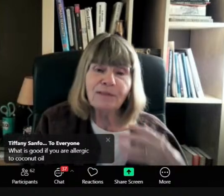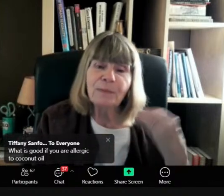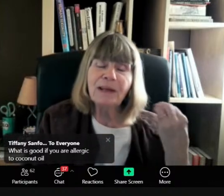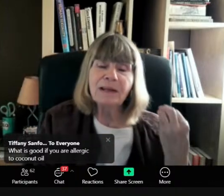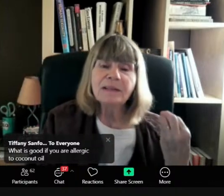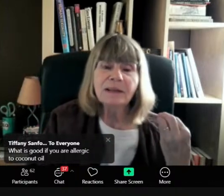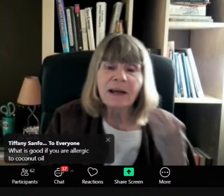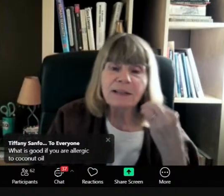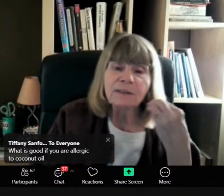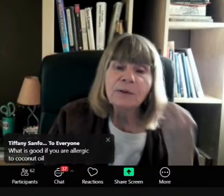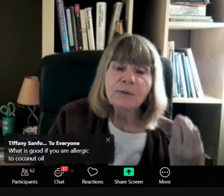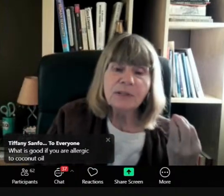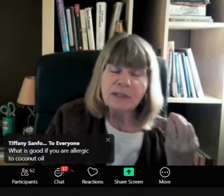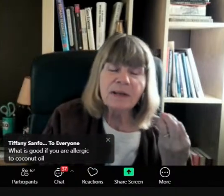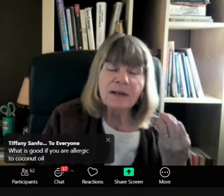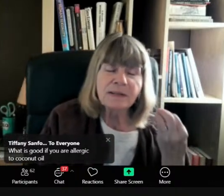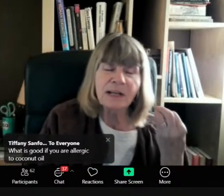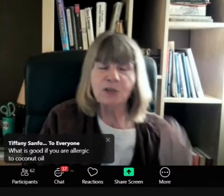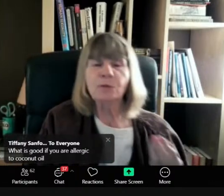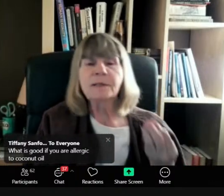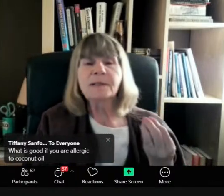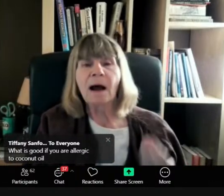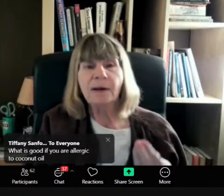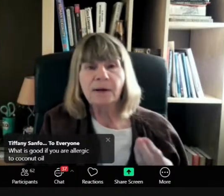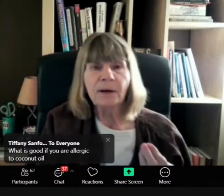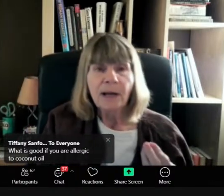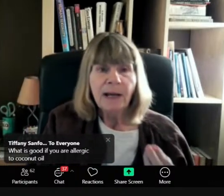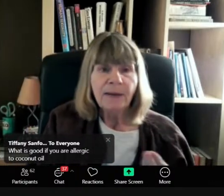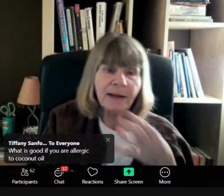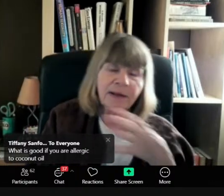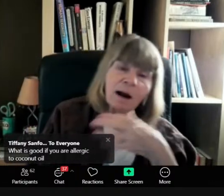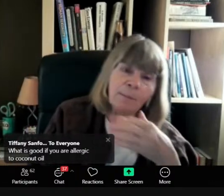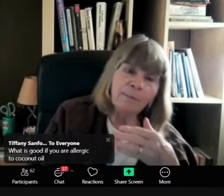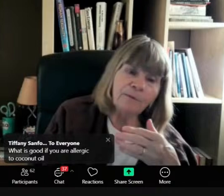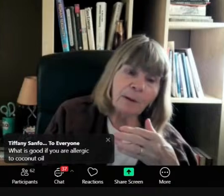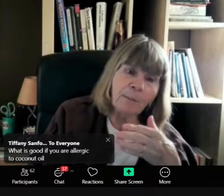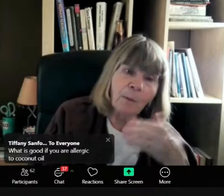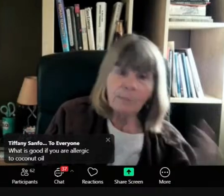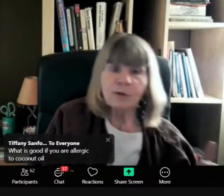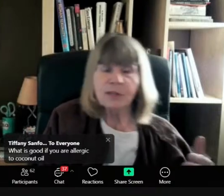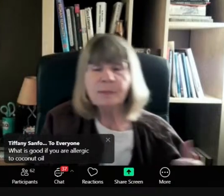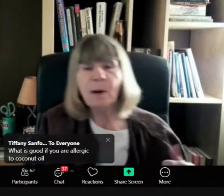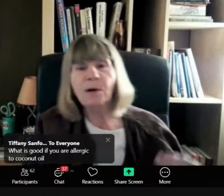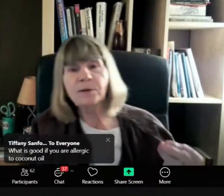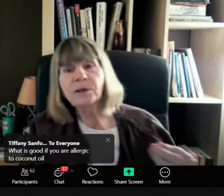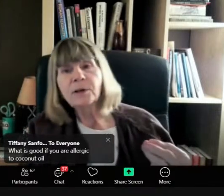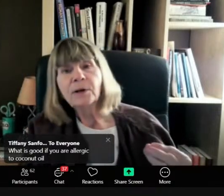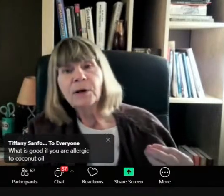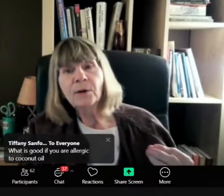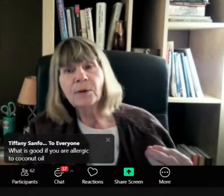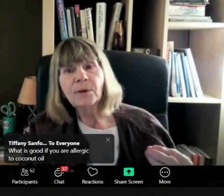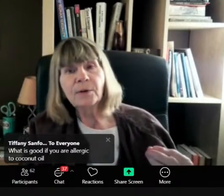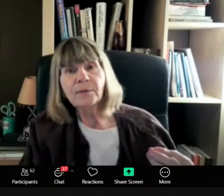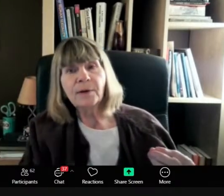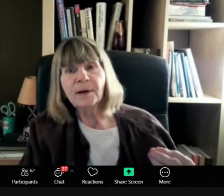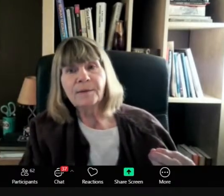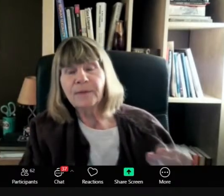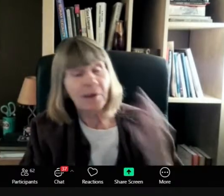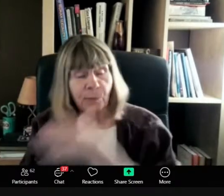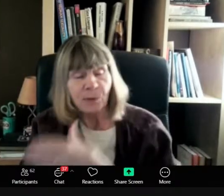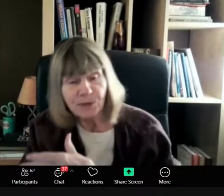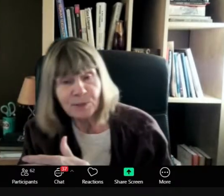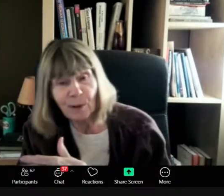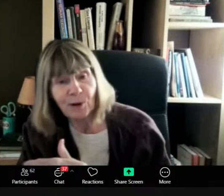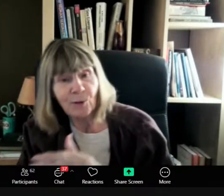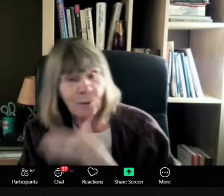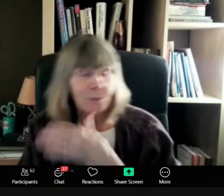Couples often begin to kind of lose sexual desire. And that could come from one person's part or the